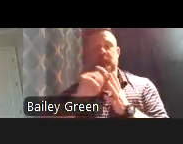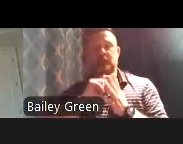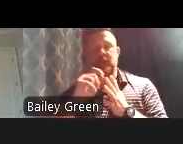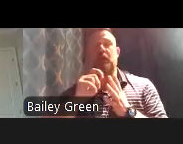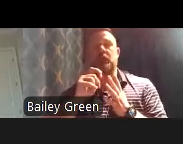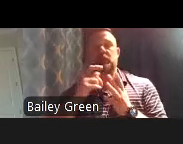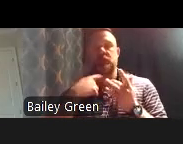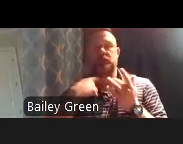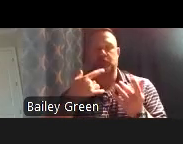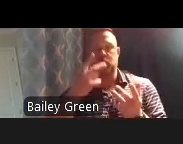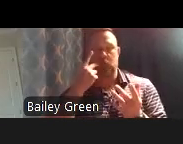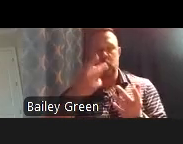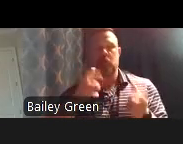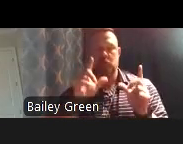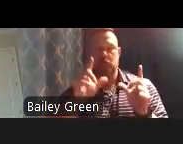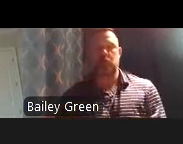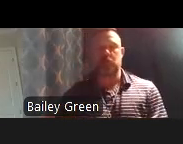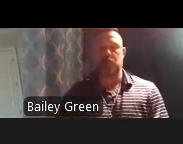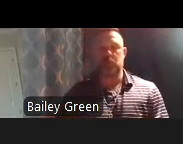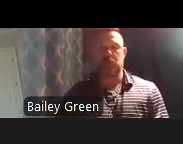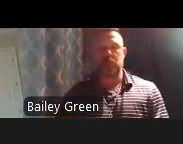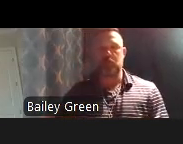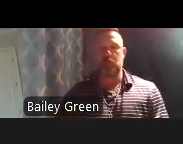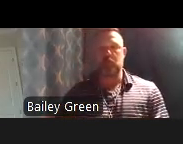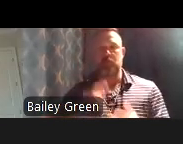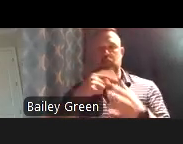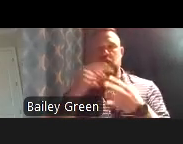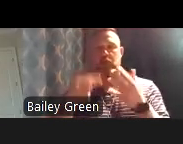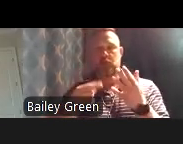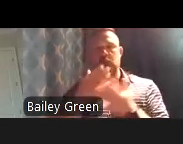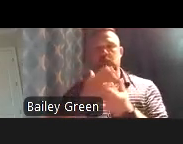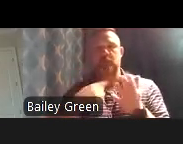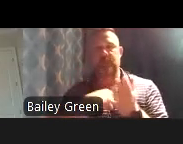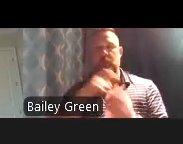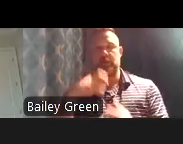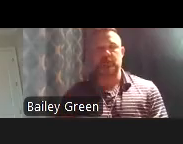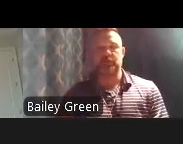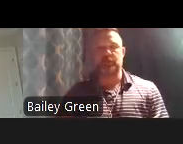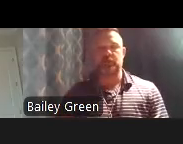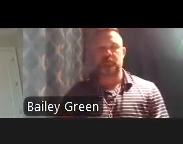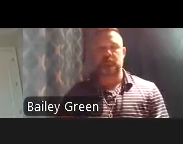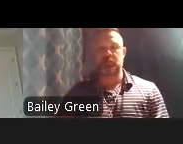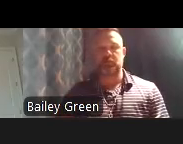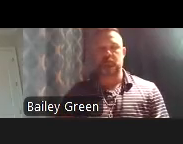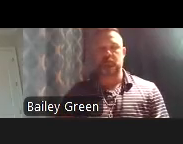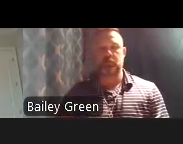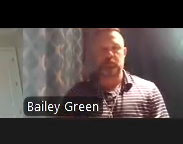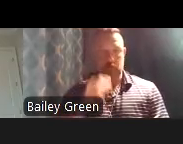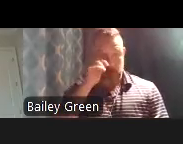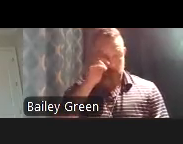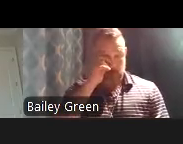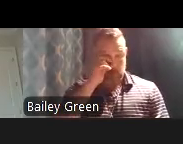discretion. Let's look at that slide and sort of start prioritizing what some of our needs are. I think the next slide does